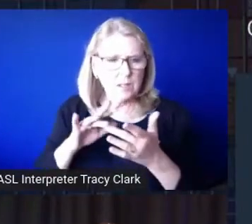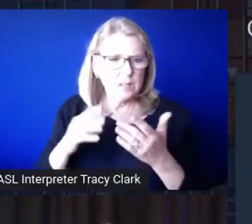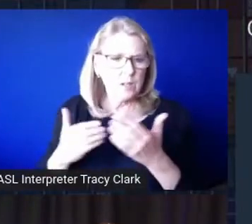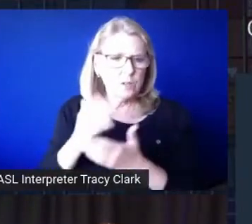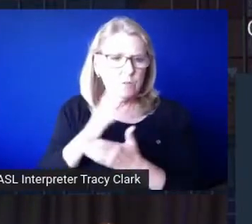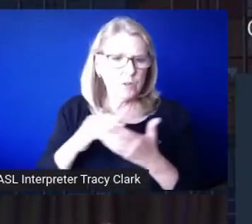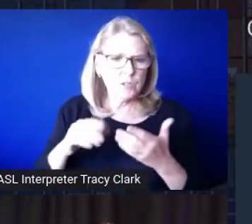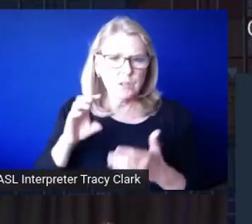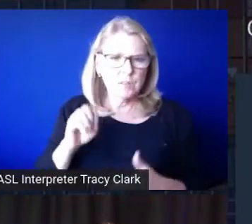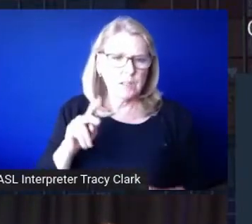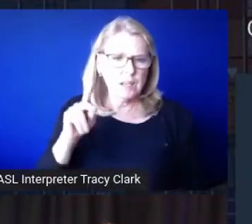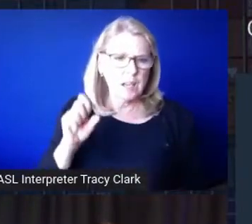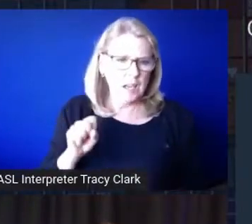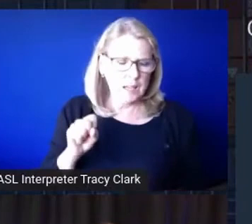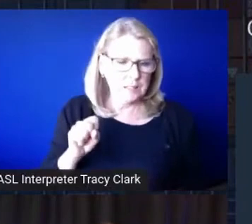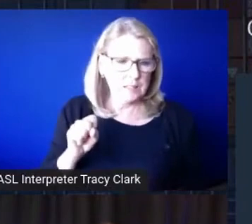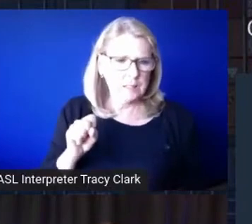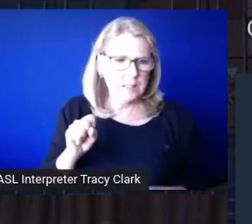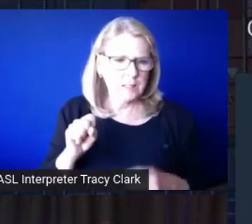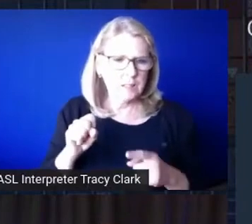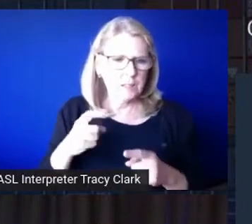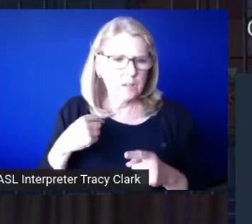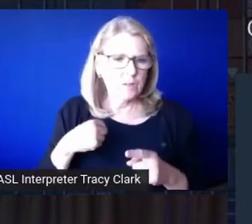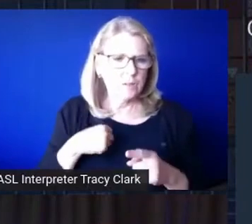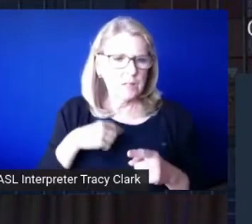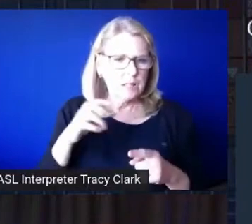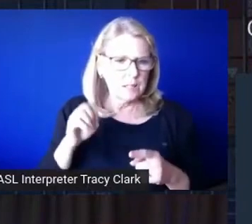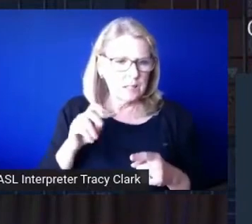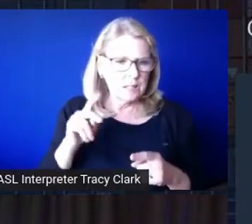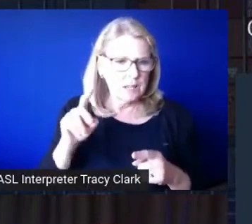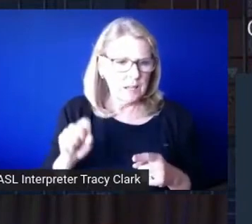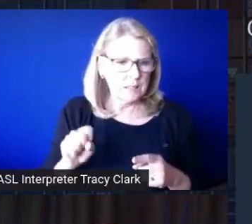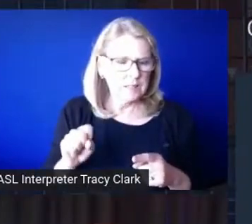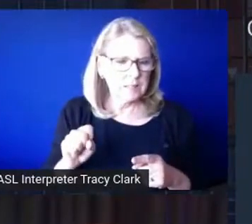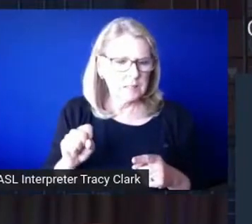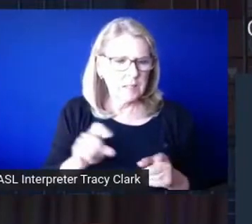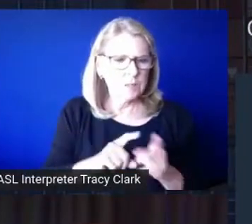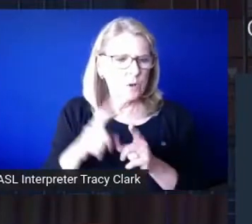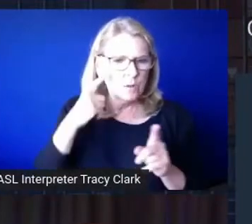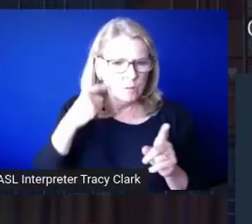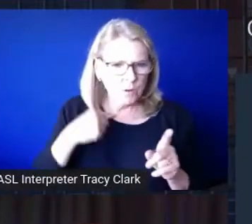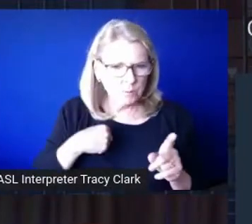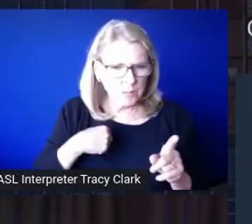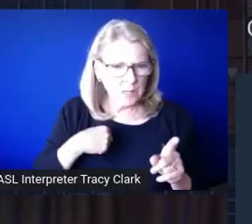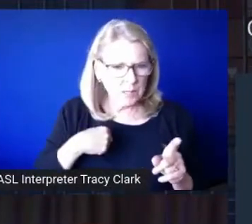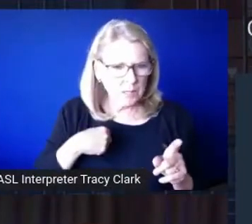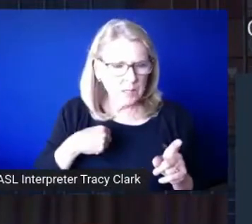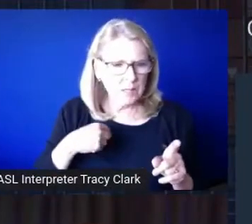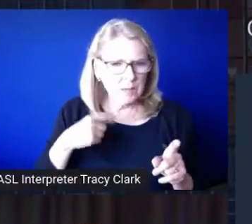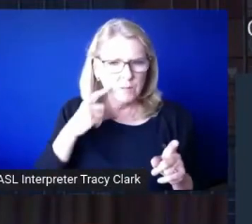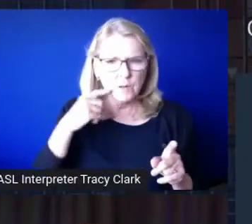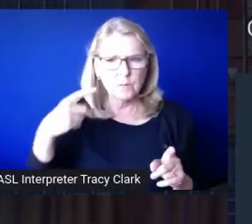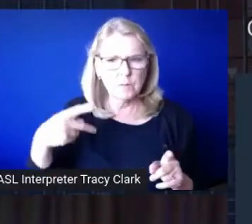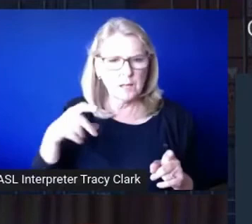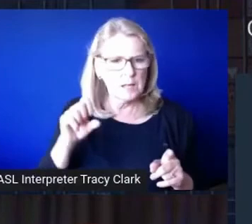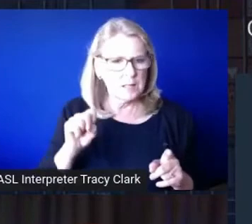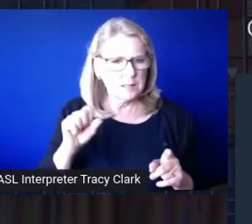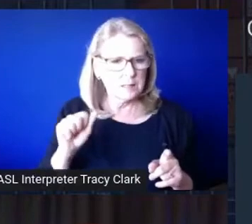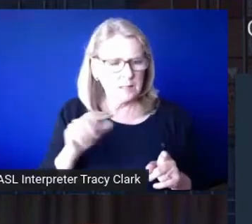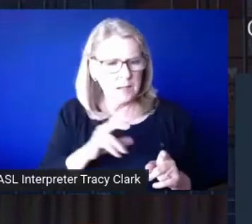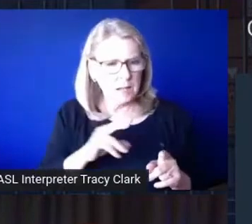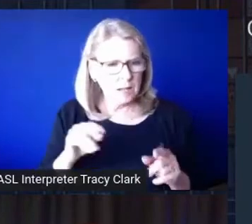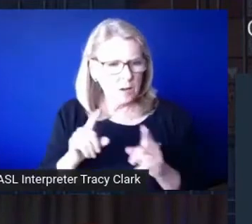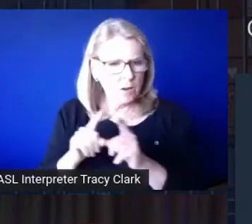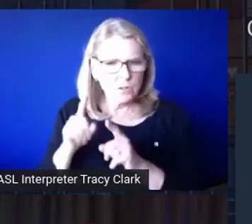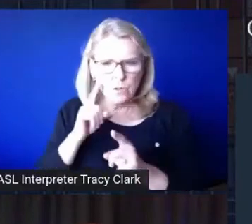in the cloud as well as for VMware OVAs for EKSA, and apply those updates. And